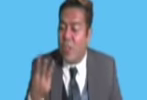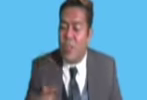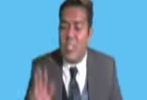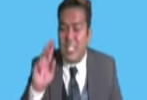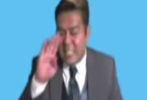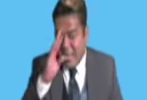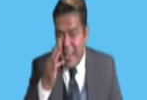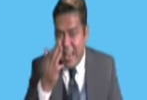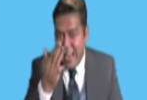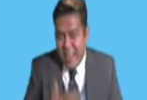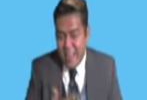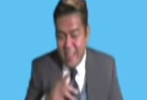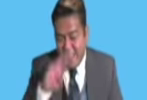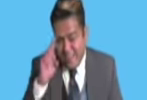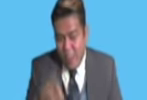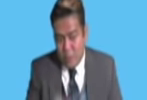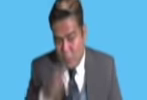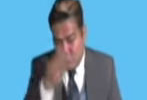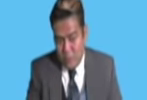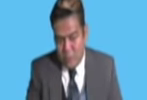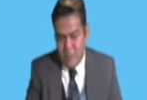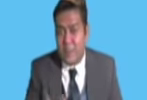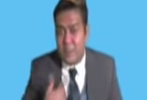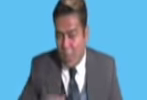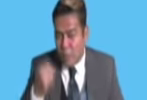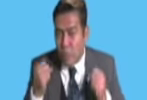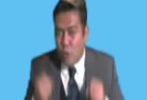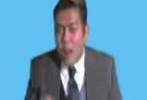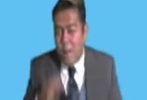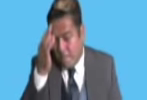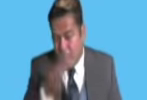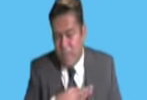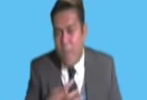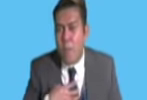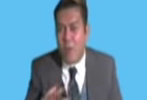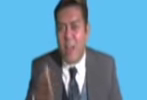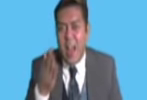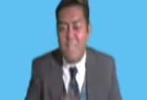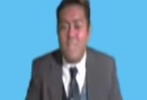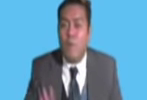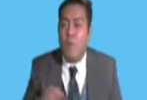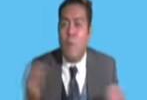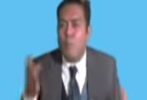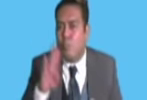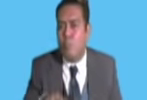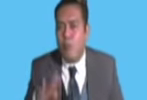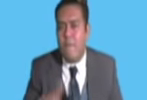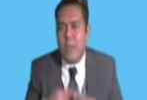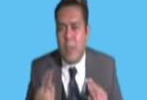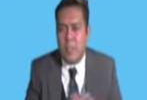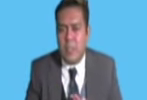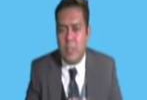39,000 students, I strongly believe that more than half come from poor families and also